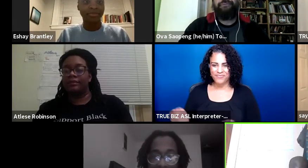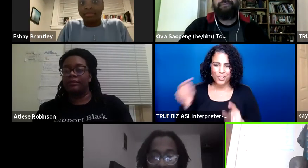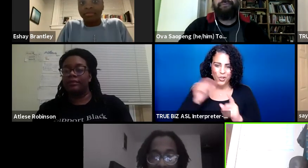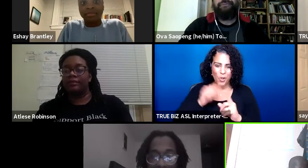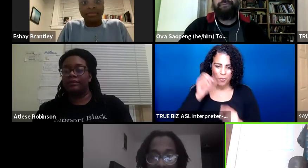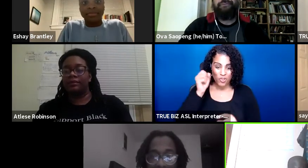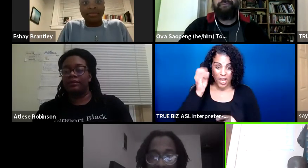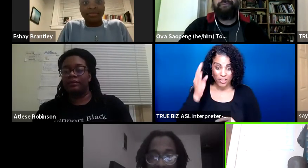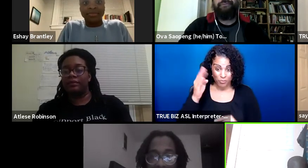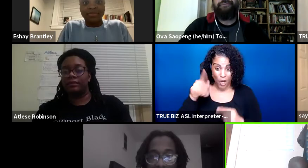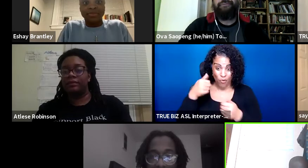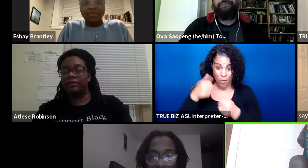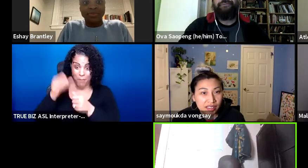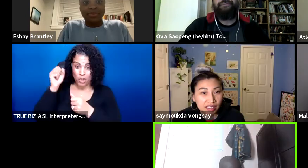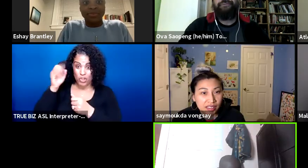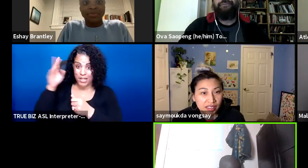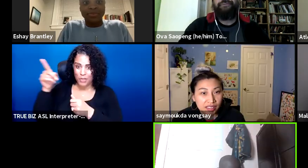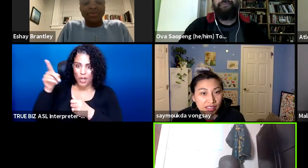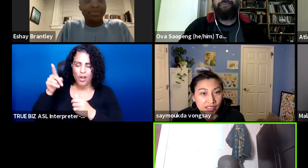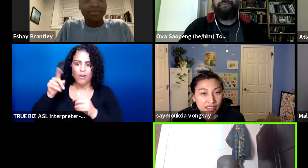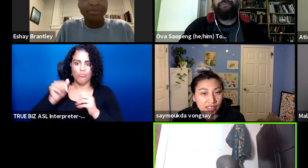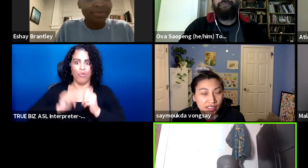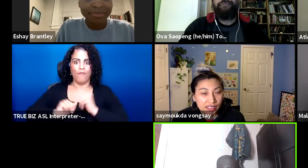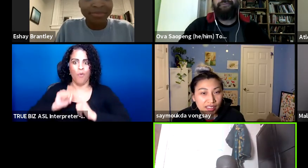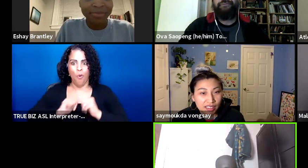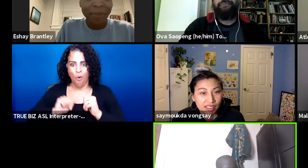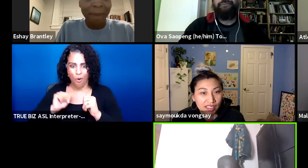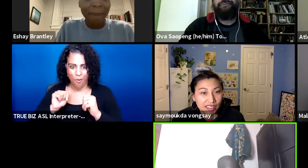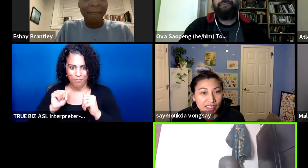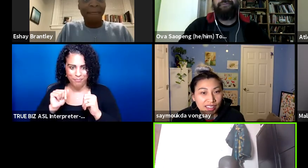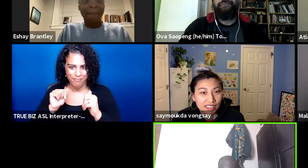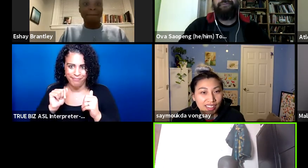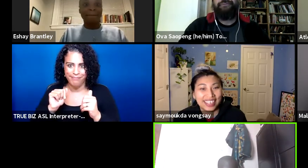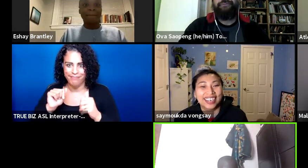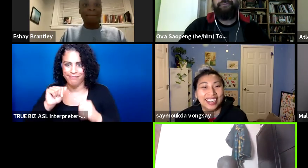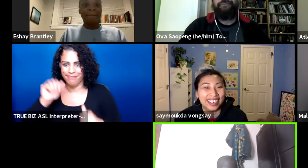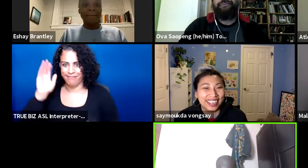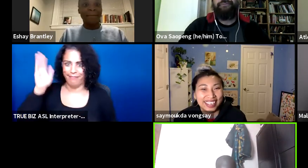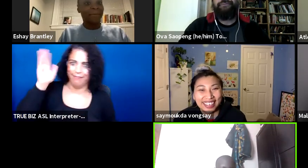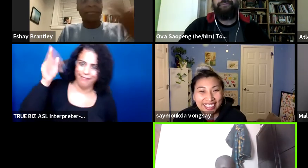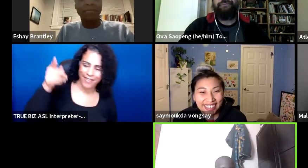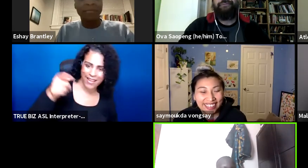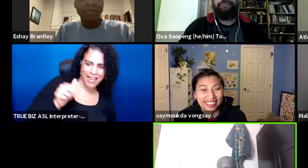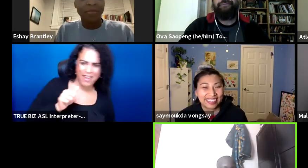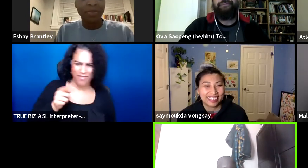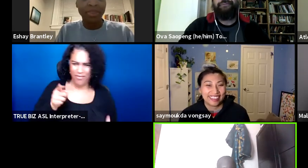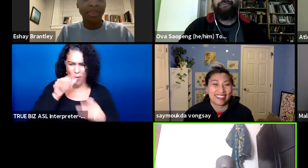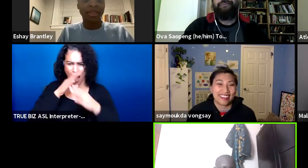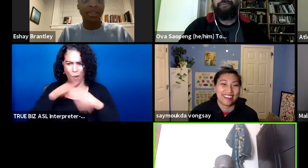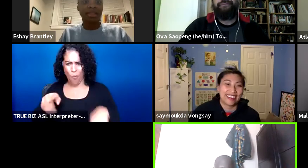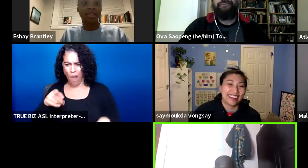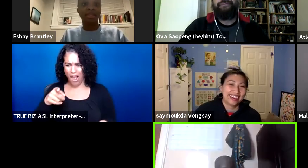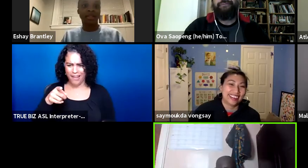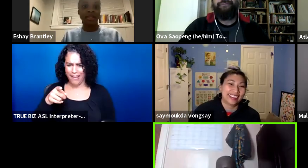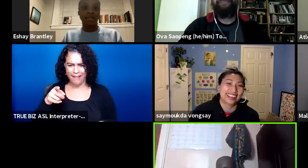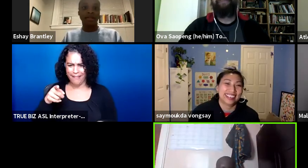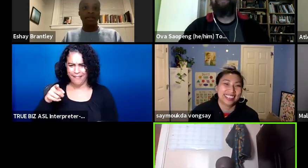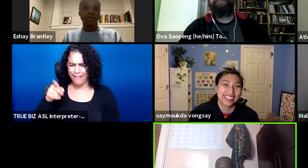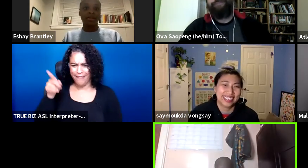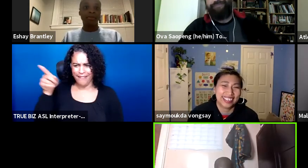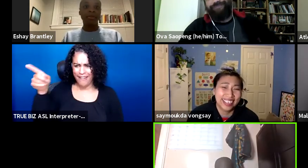his plays, they weren't quiet. The actors were talking to people like, y'all just OD as hell about something.